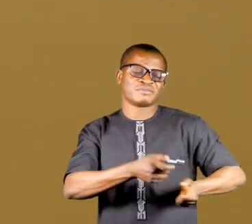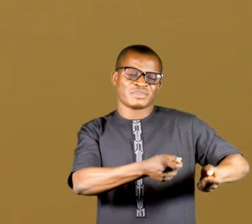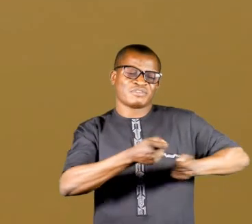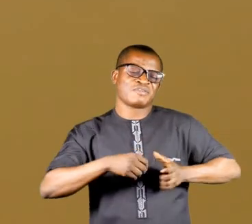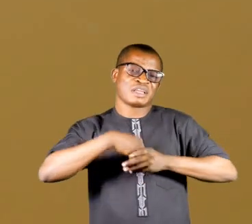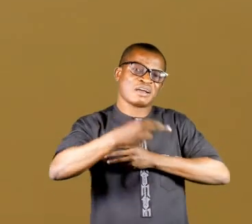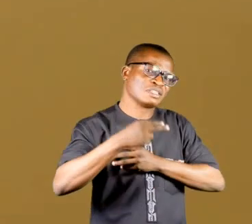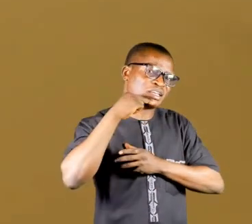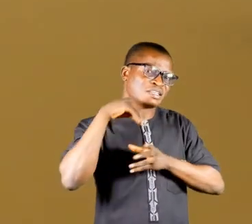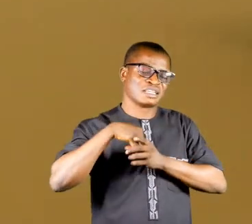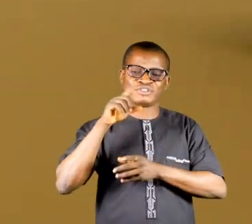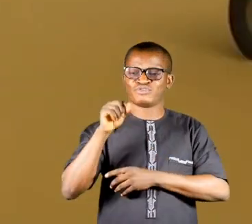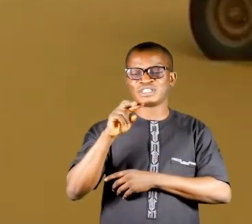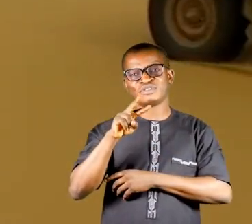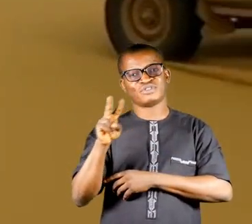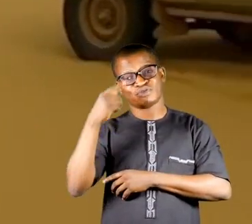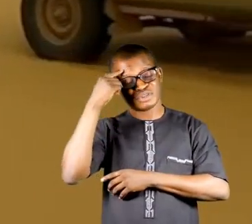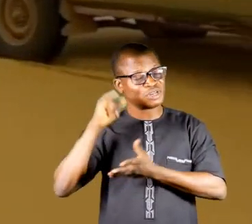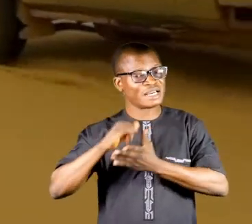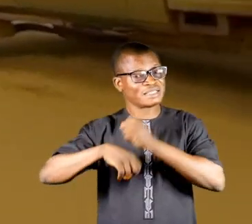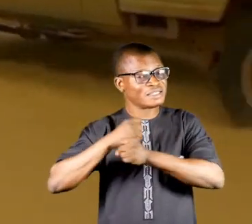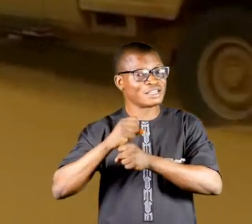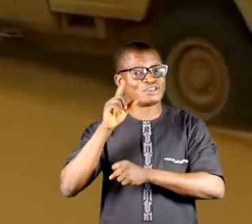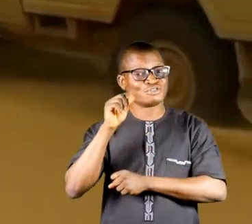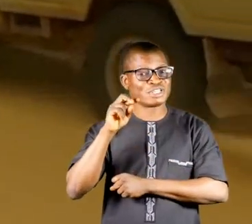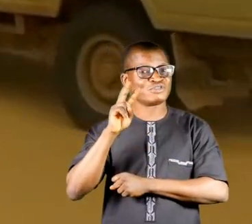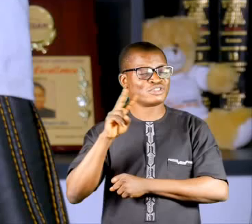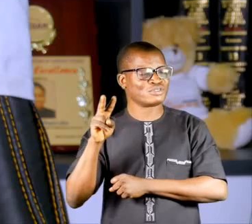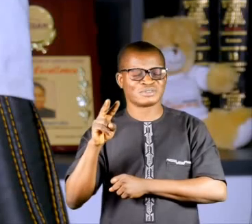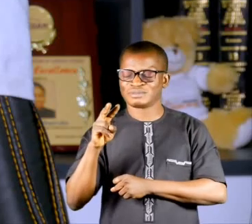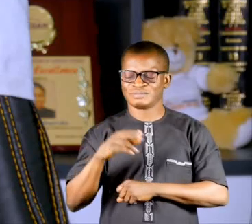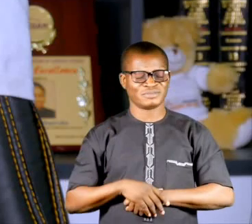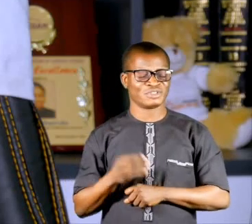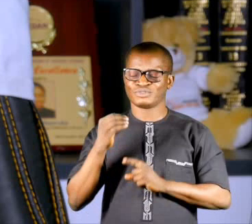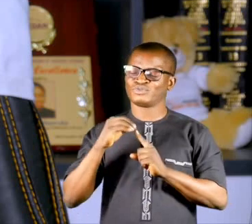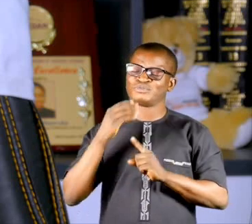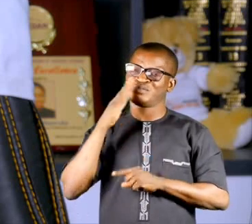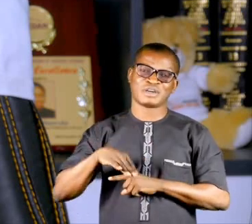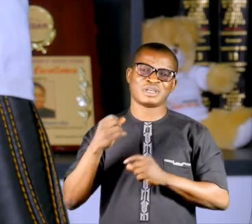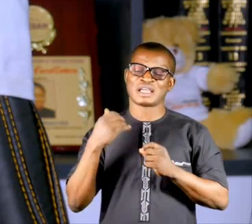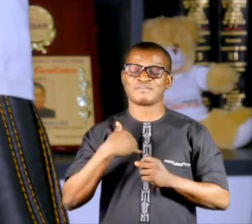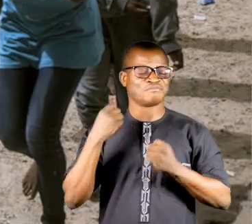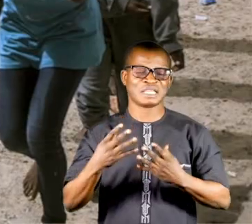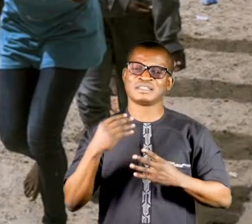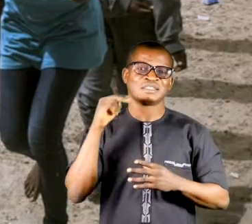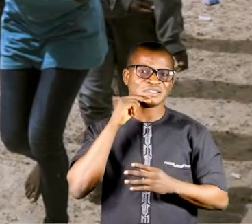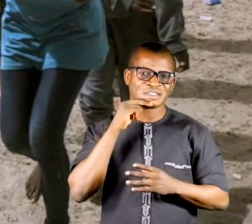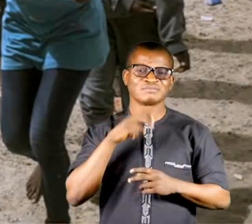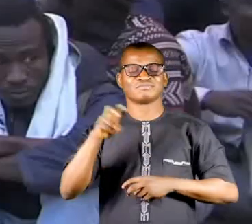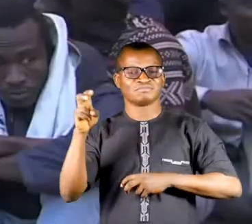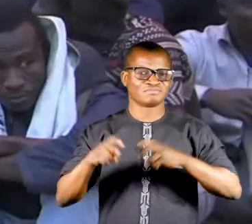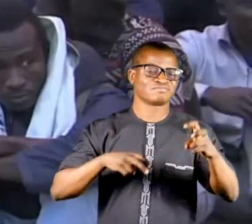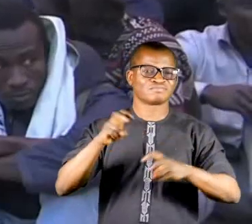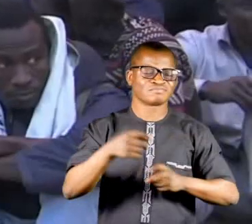in 2022, because 2022 was really, really crazy. We had Nigerians trapped everywhere who needed